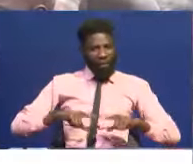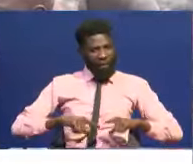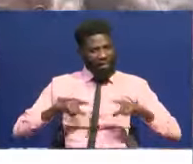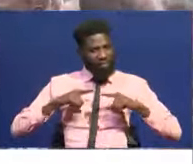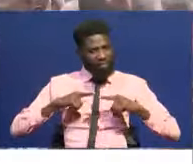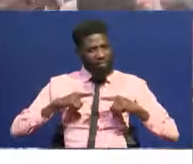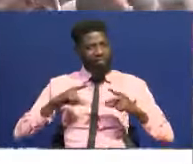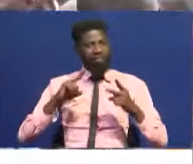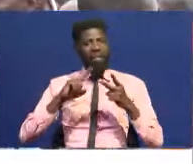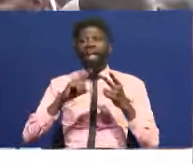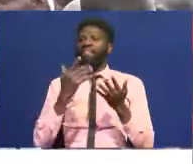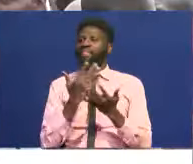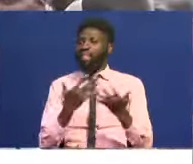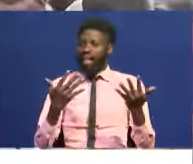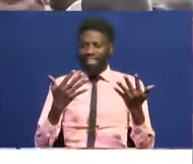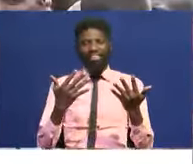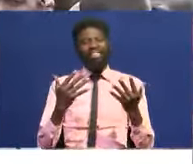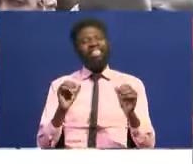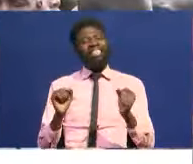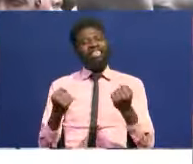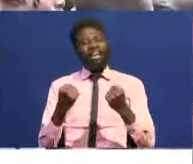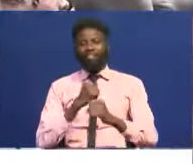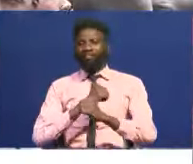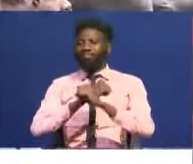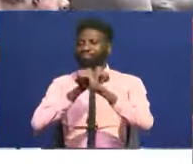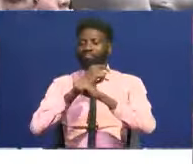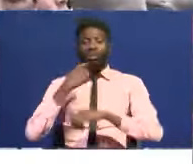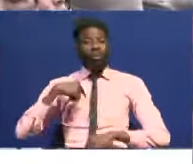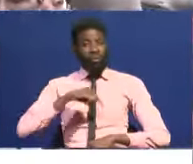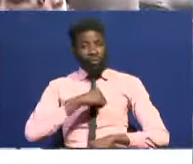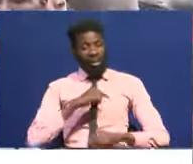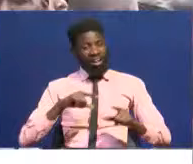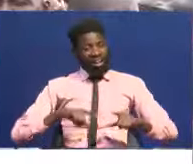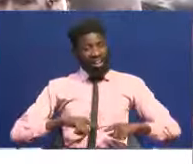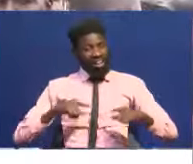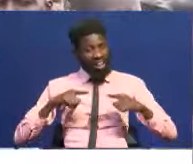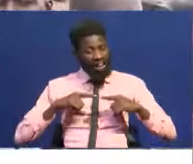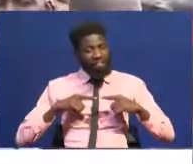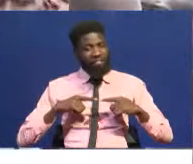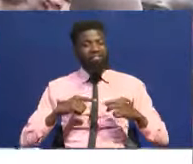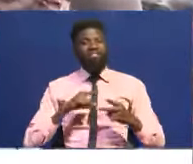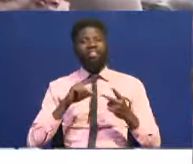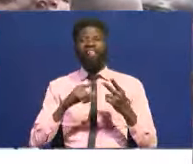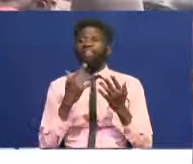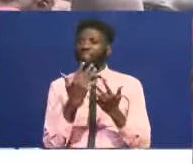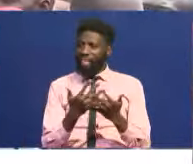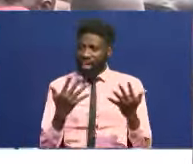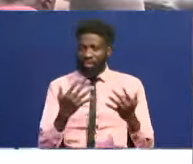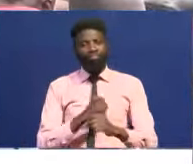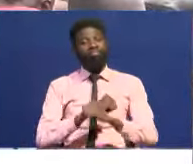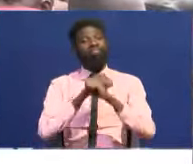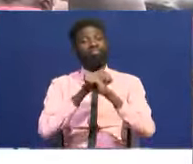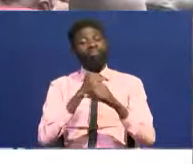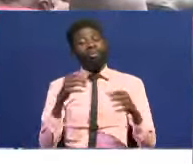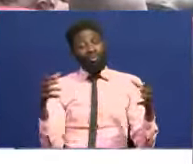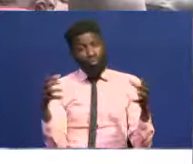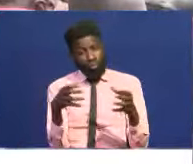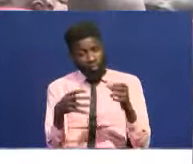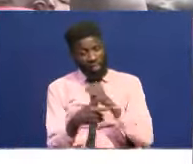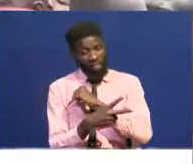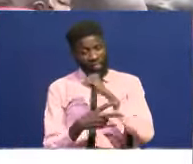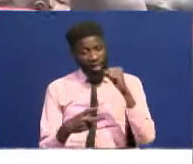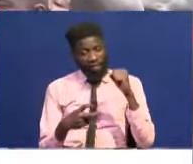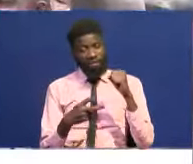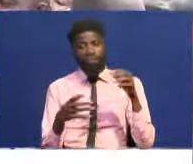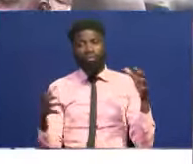it. We will protect life, we will protect property, we will stop the looters, we will stop the killers, we